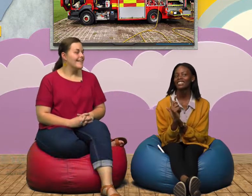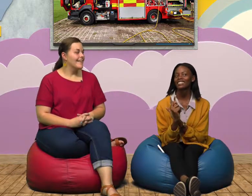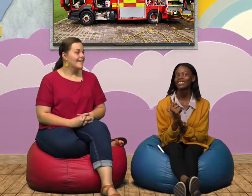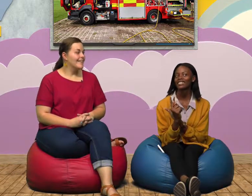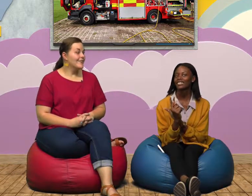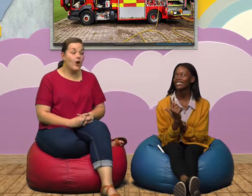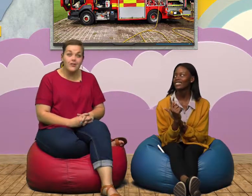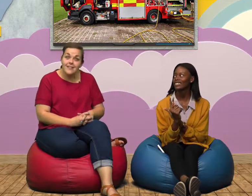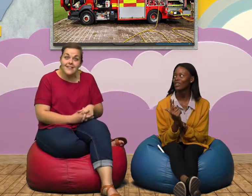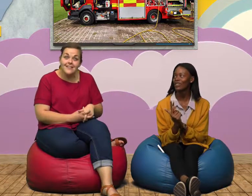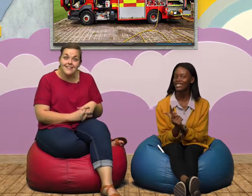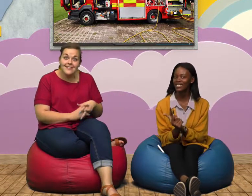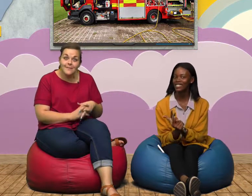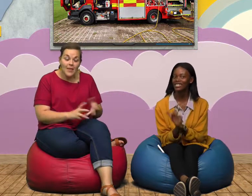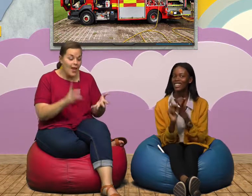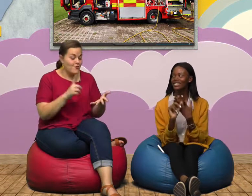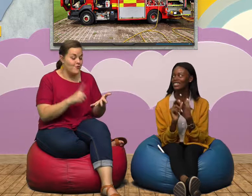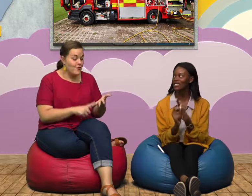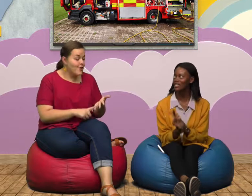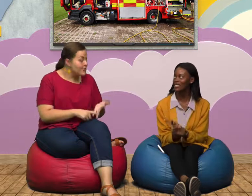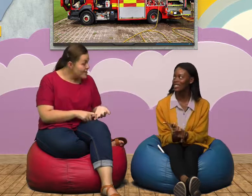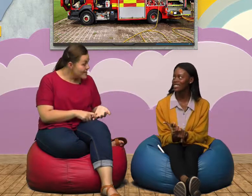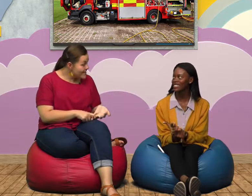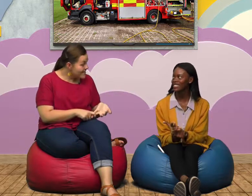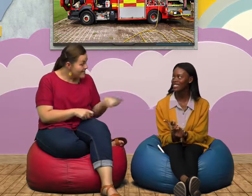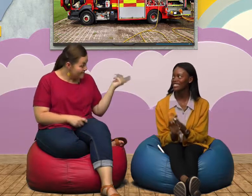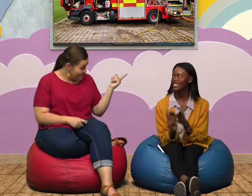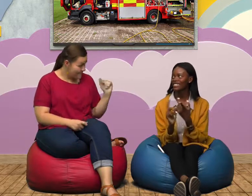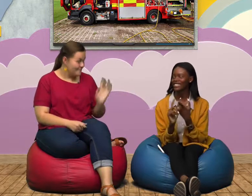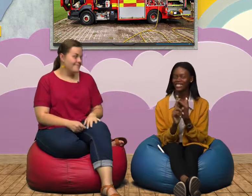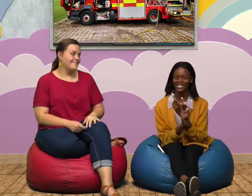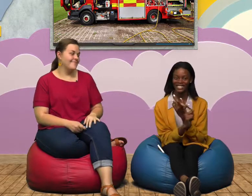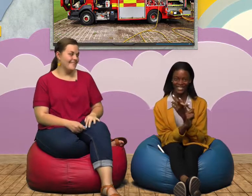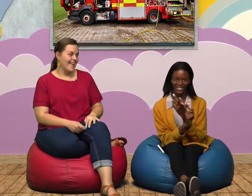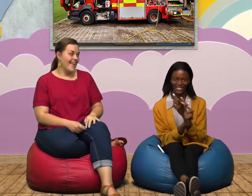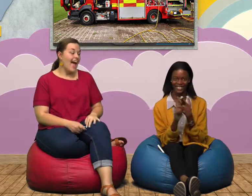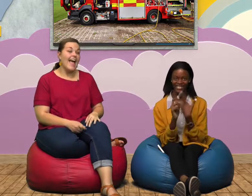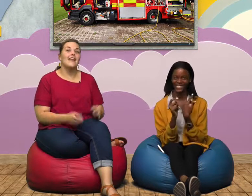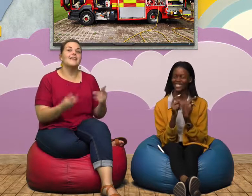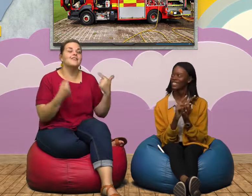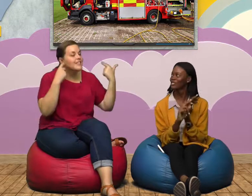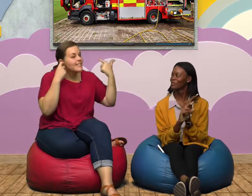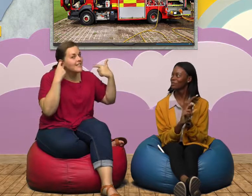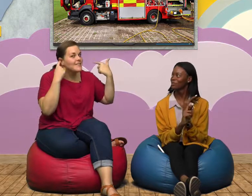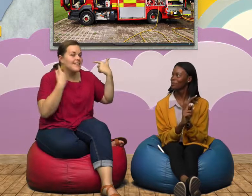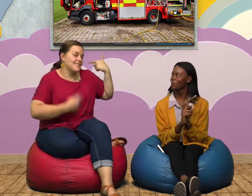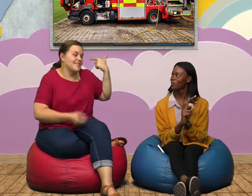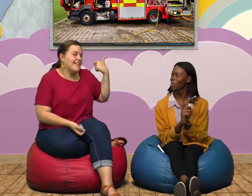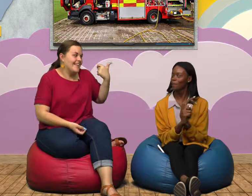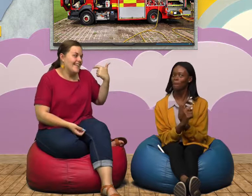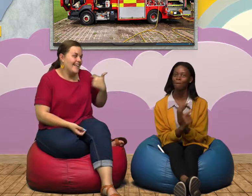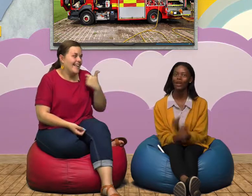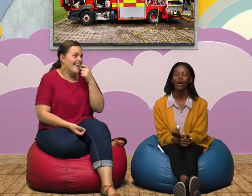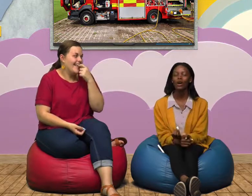And Doctors and teachers. Nurses. And can you see what's in our